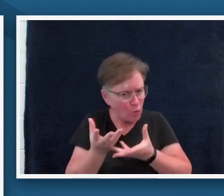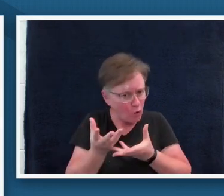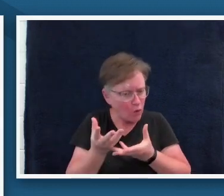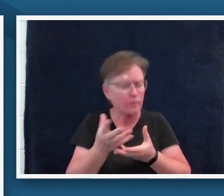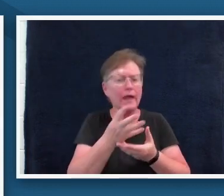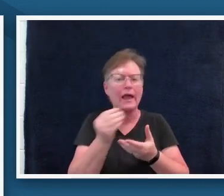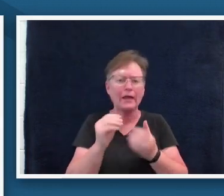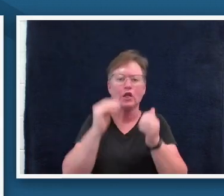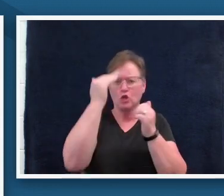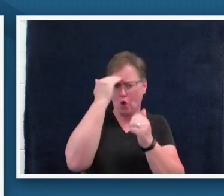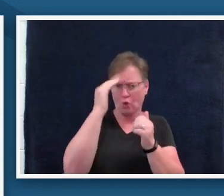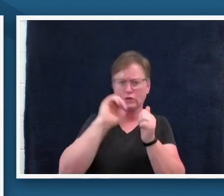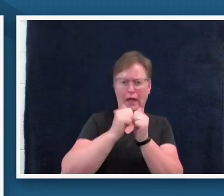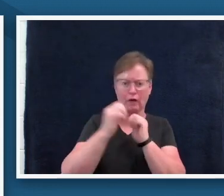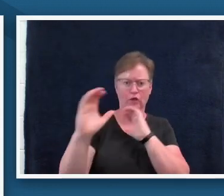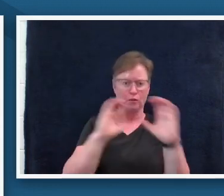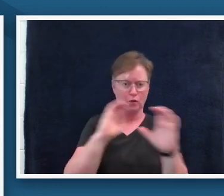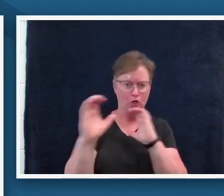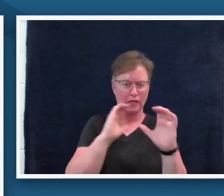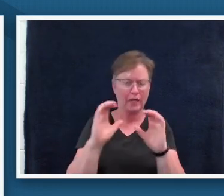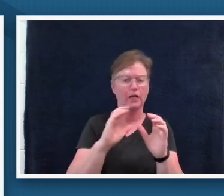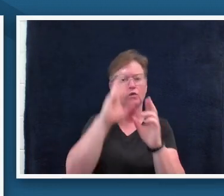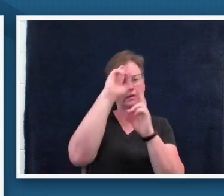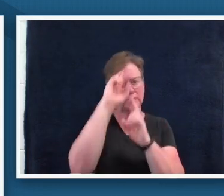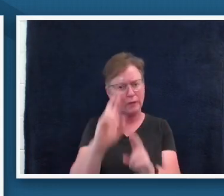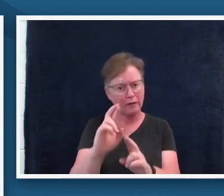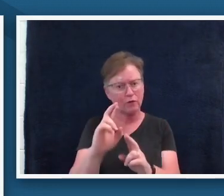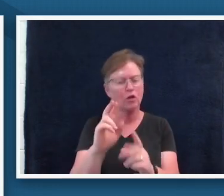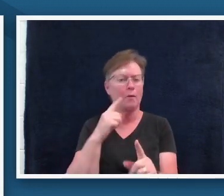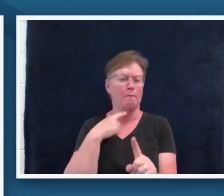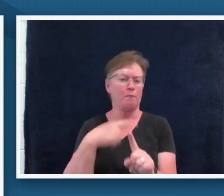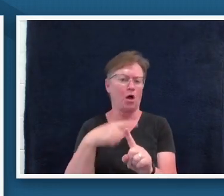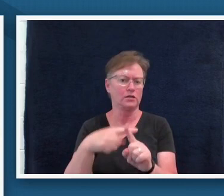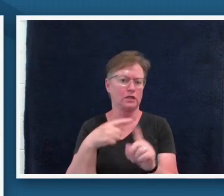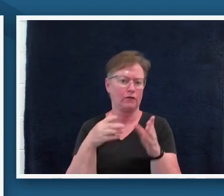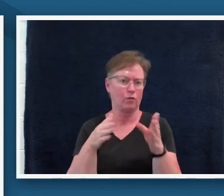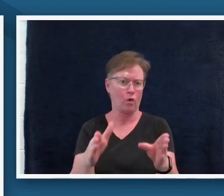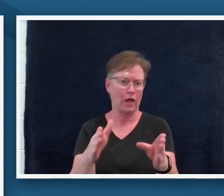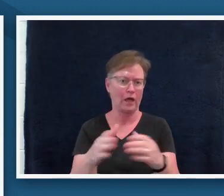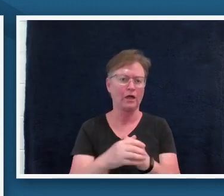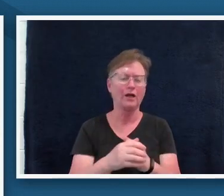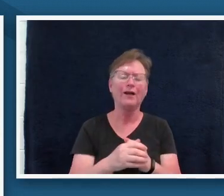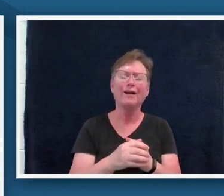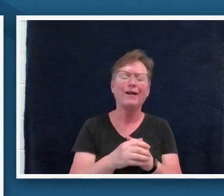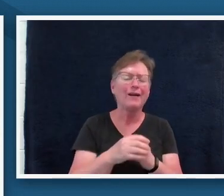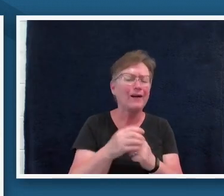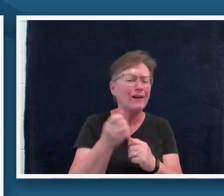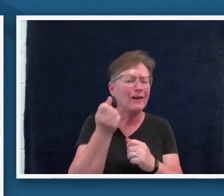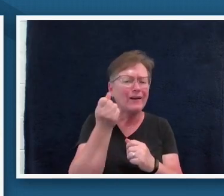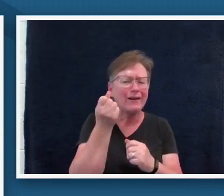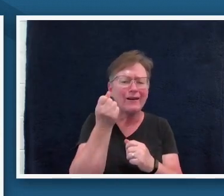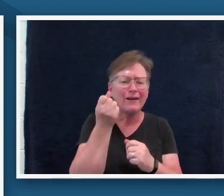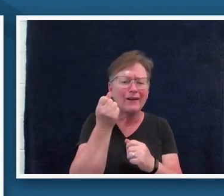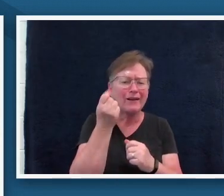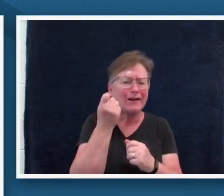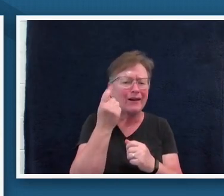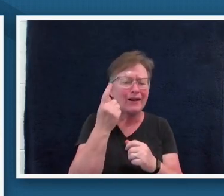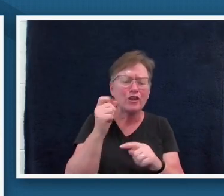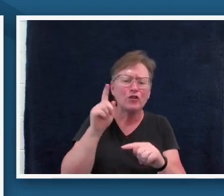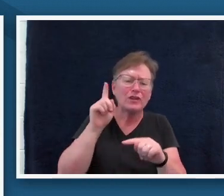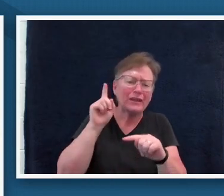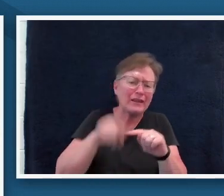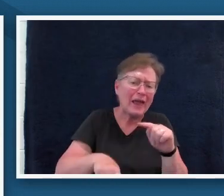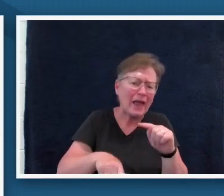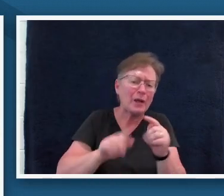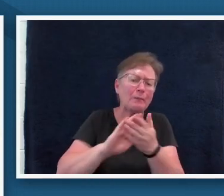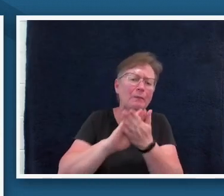respectful, productive, positive ways. And you could not have risen to the heights of greatness that you have